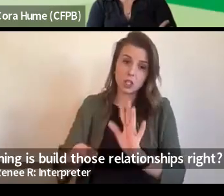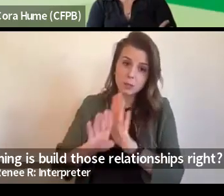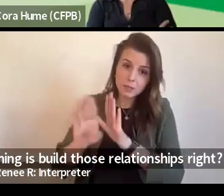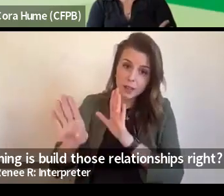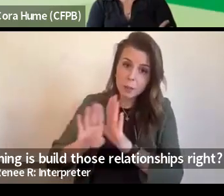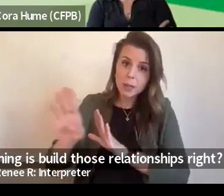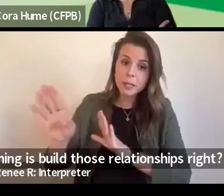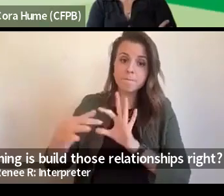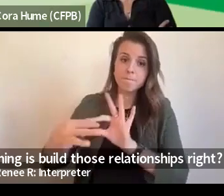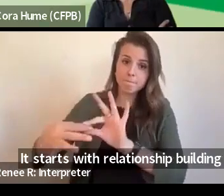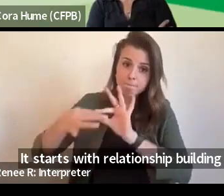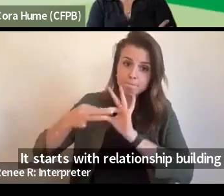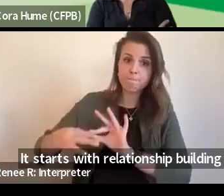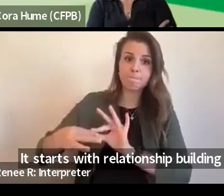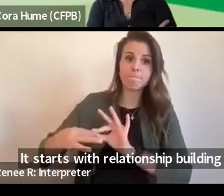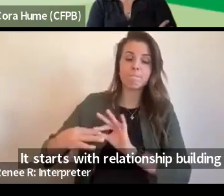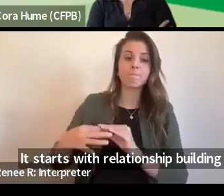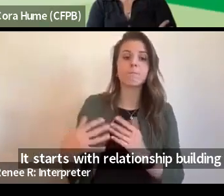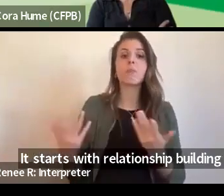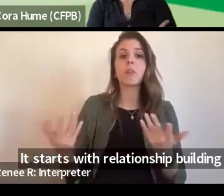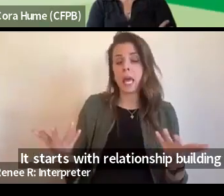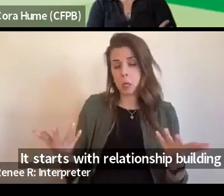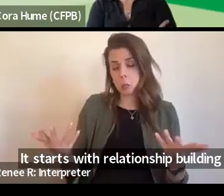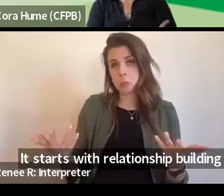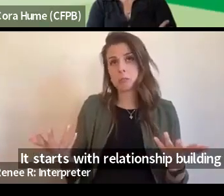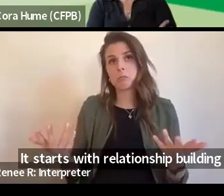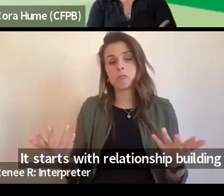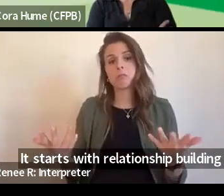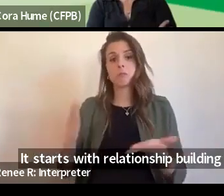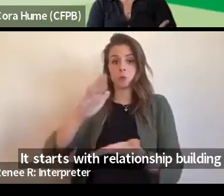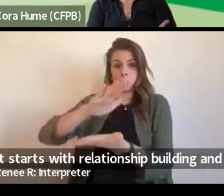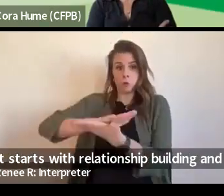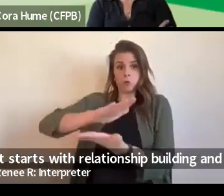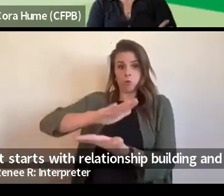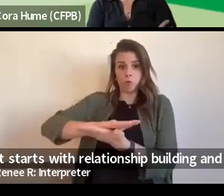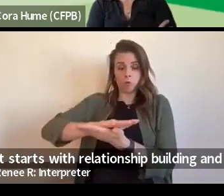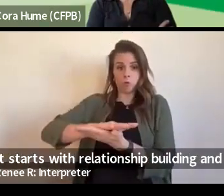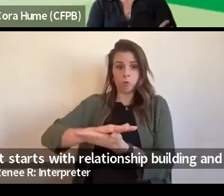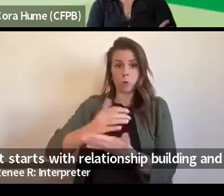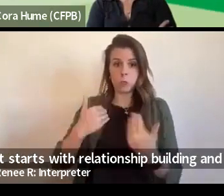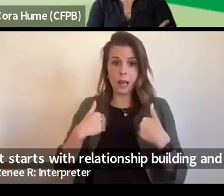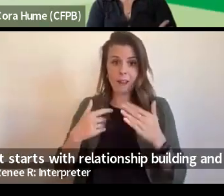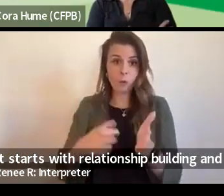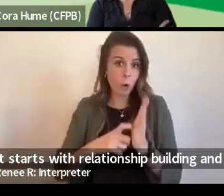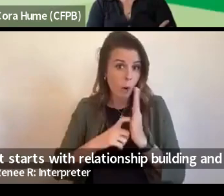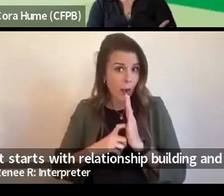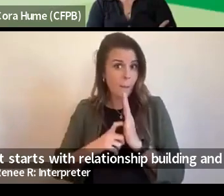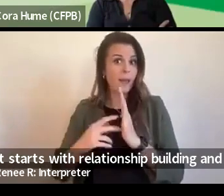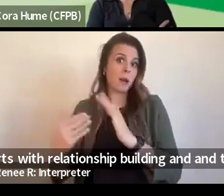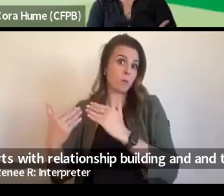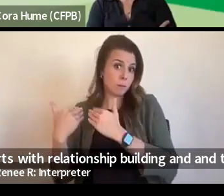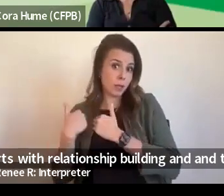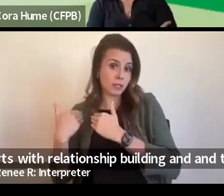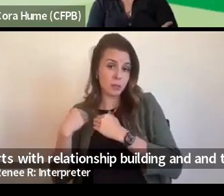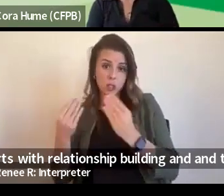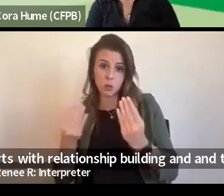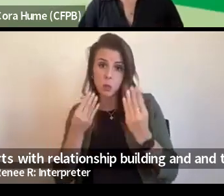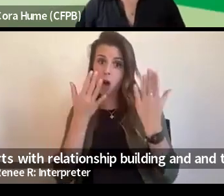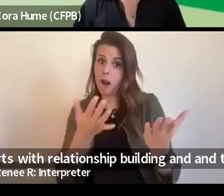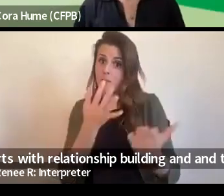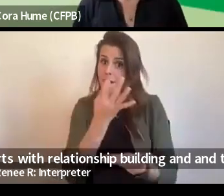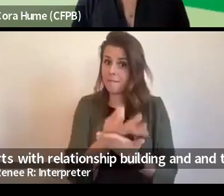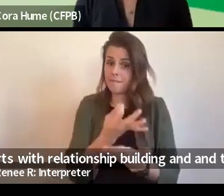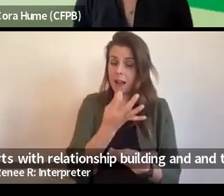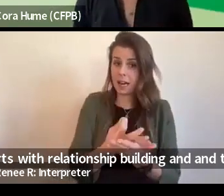and then the schools have a requirement and a responsibility to offer financial